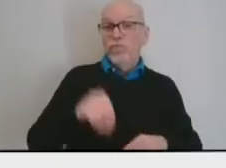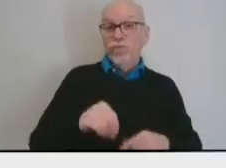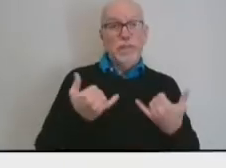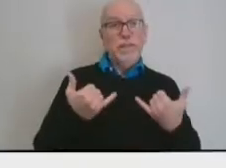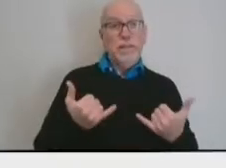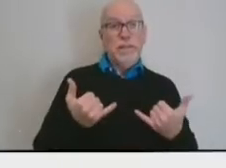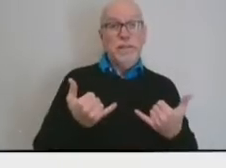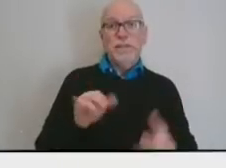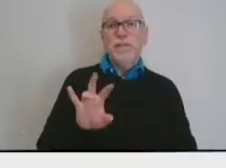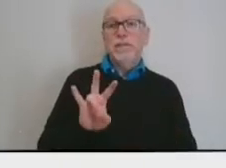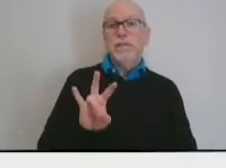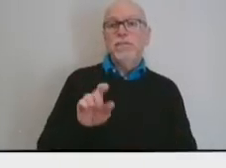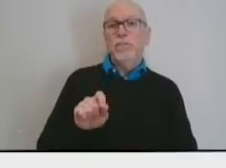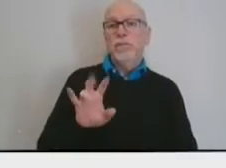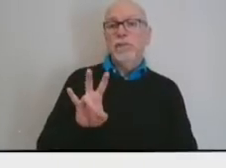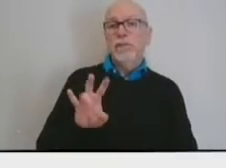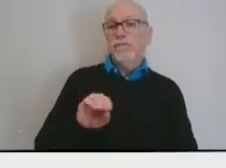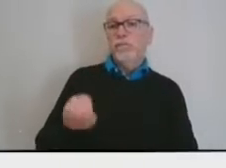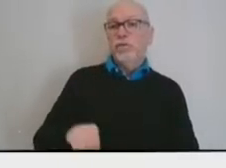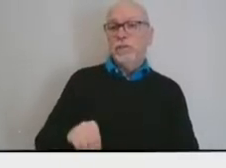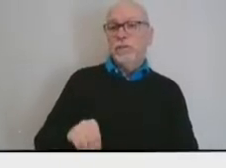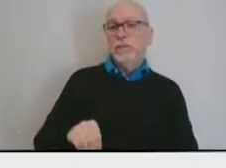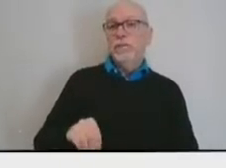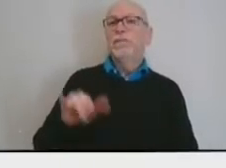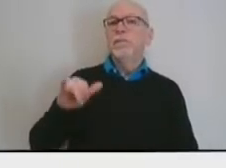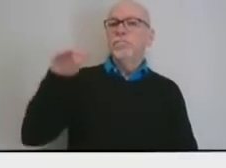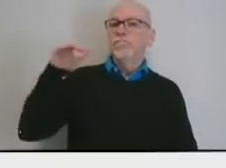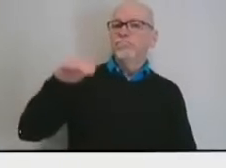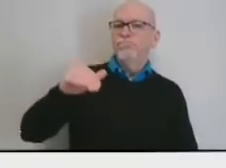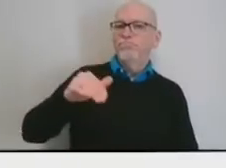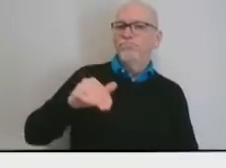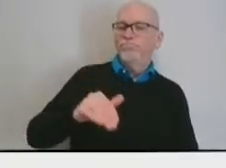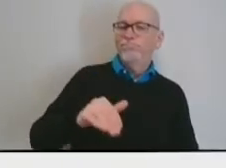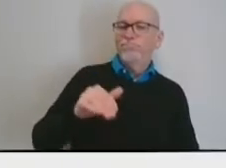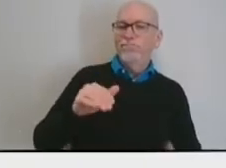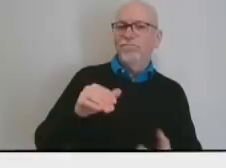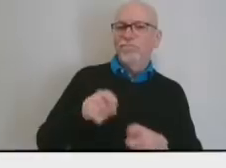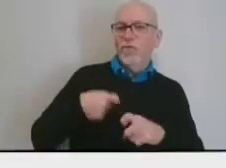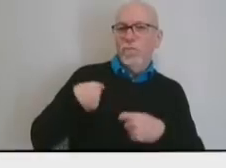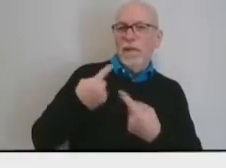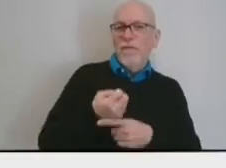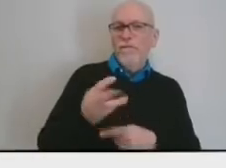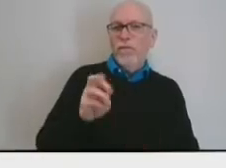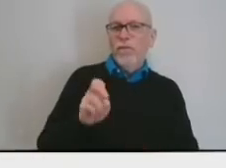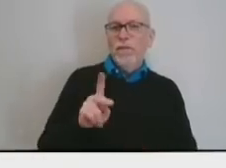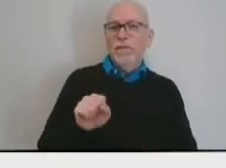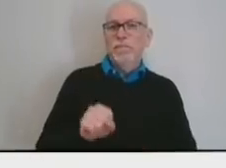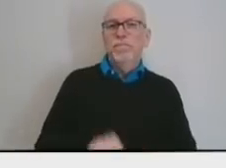stands at 7.7%, which continues its downward trend of the last few weeks.